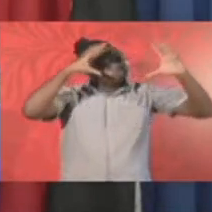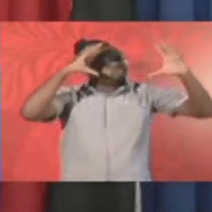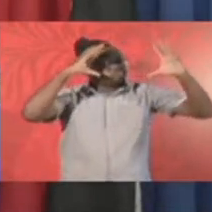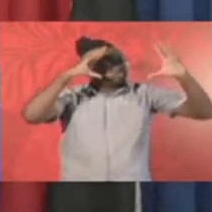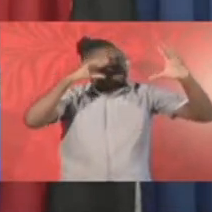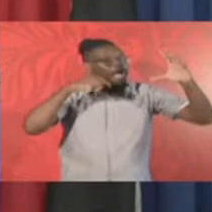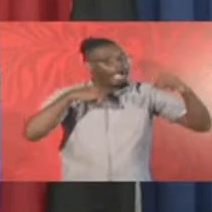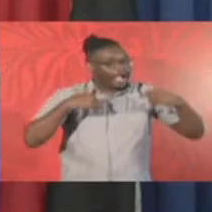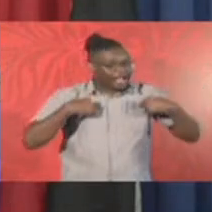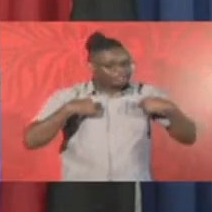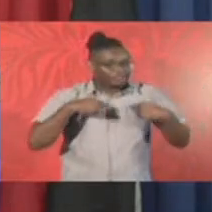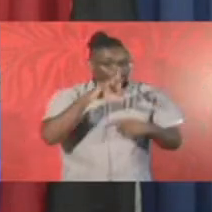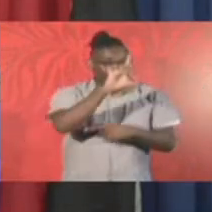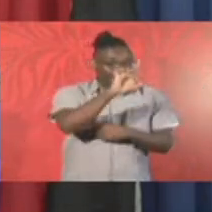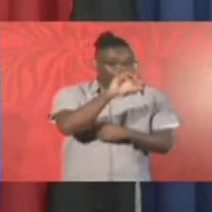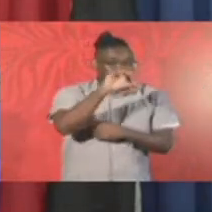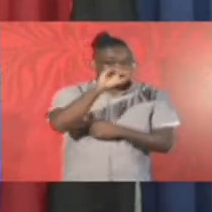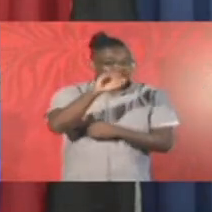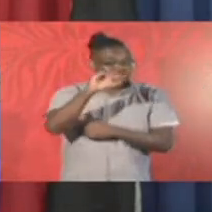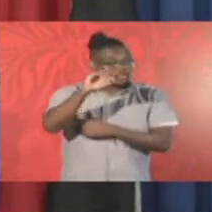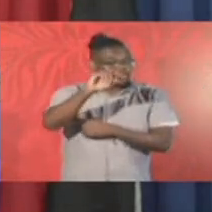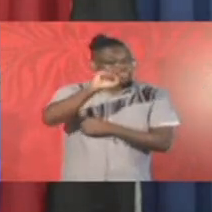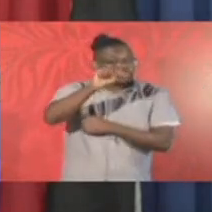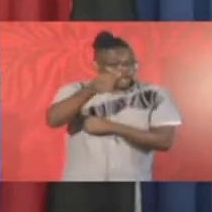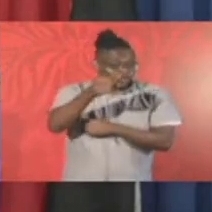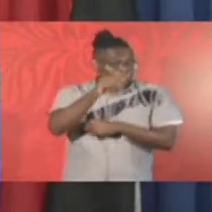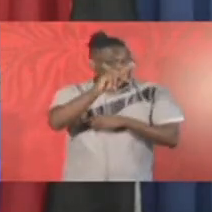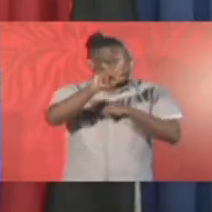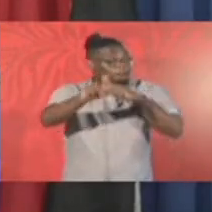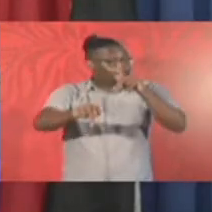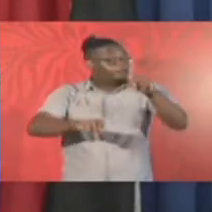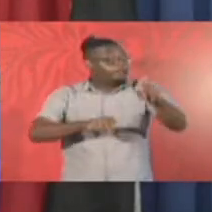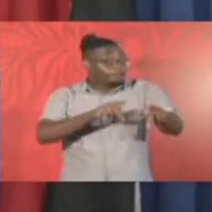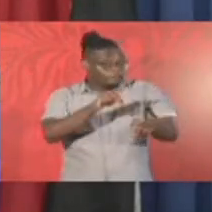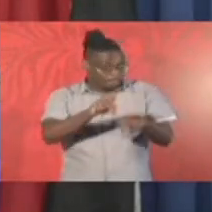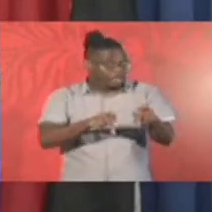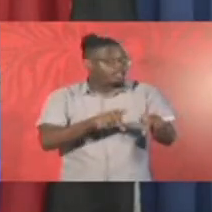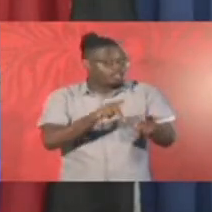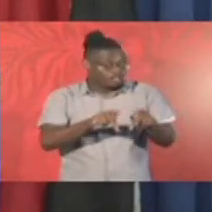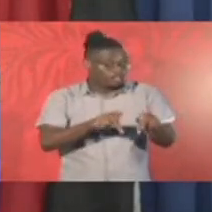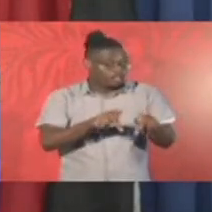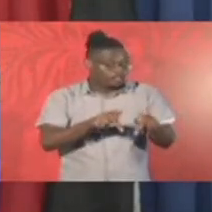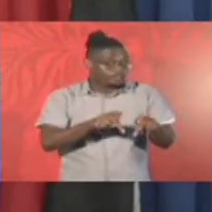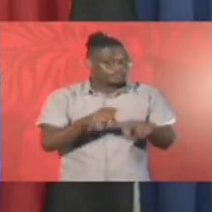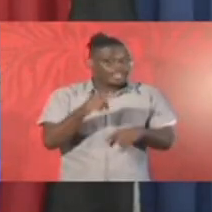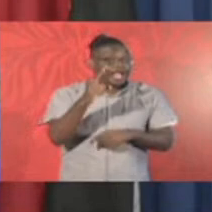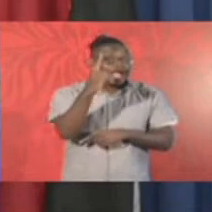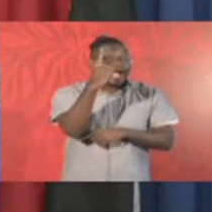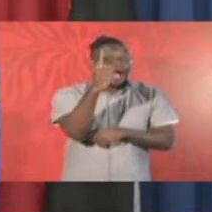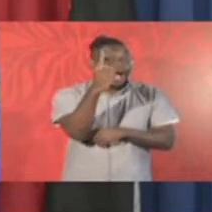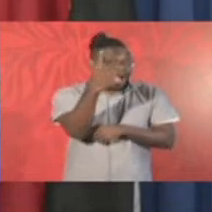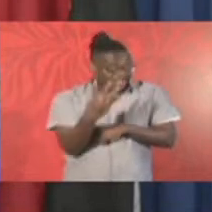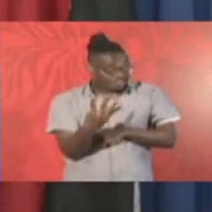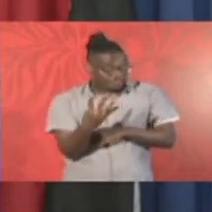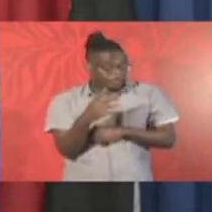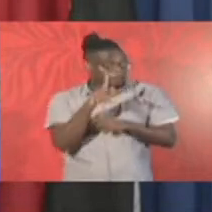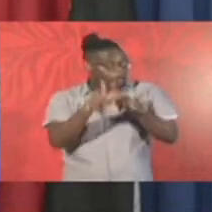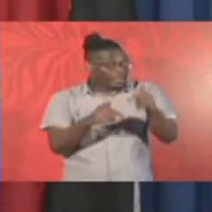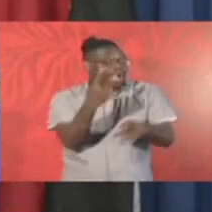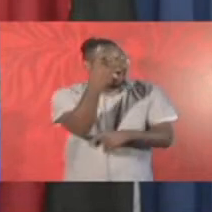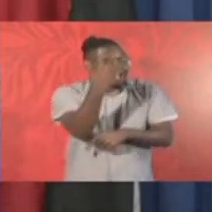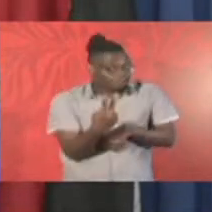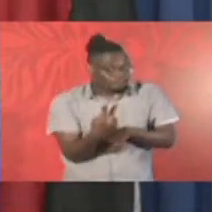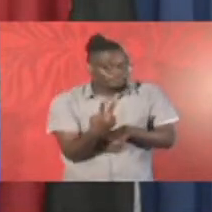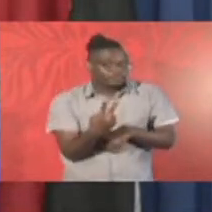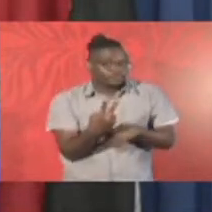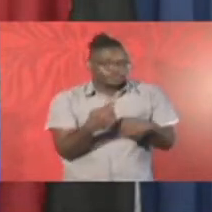800,000 people, of whom half of them are required to be vaccinated to bring that figure